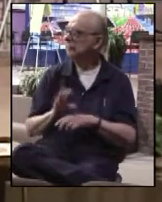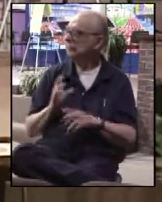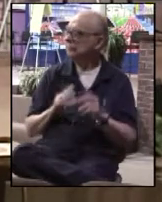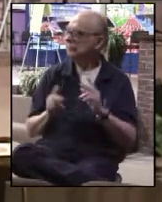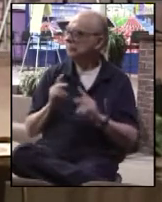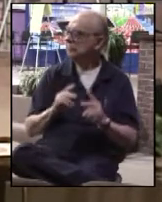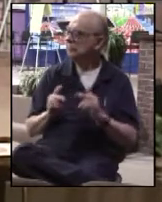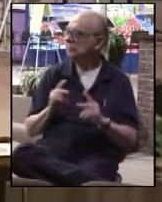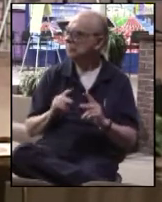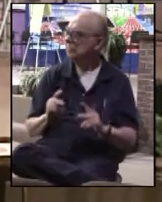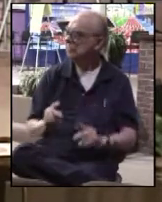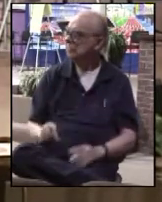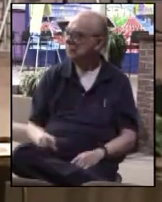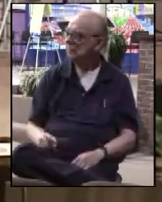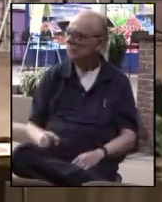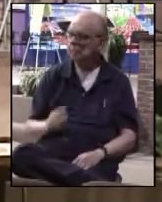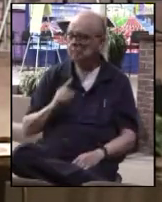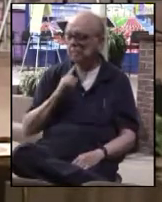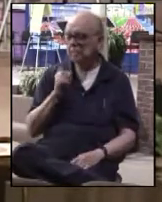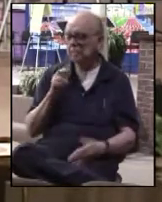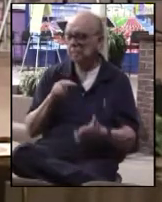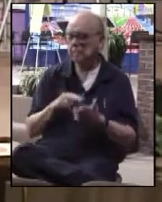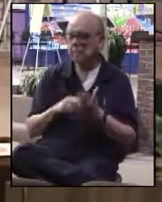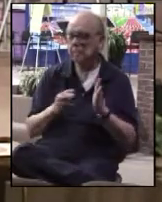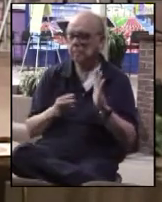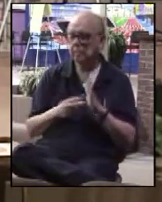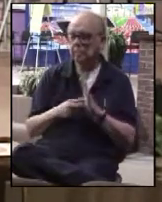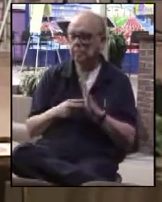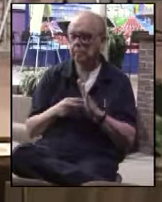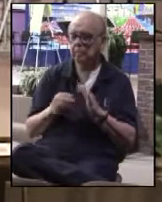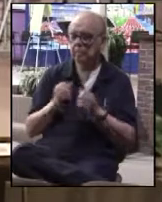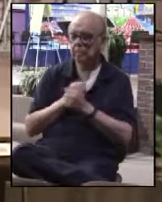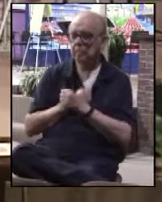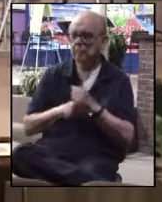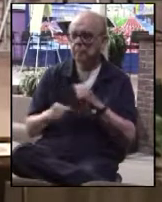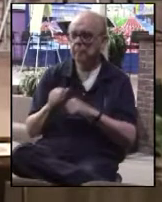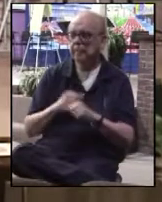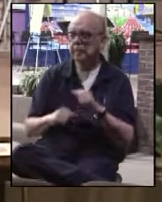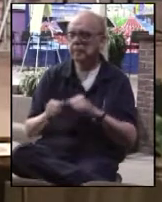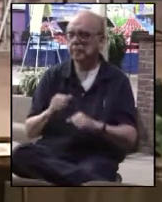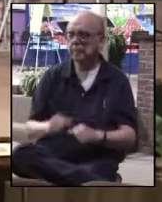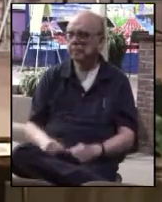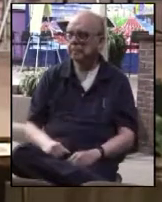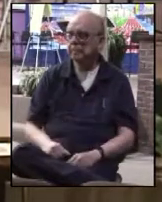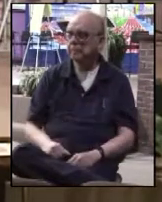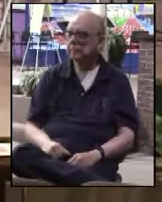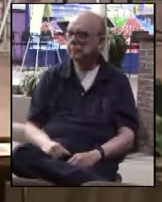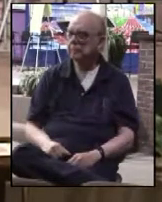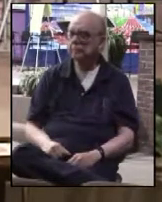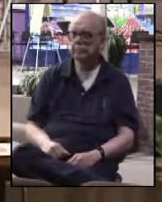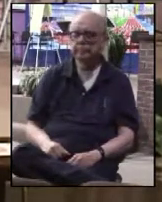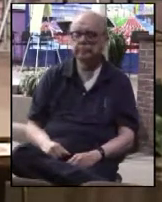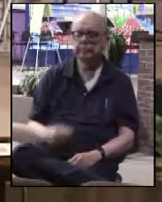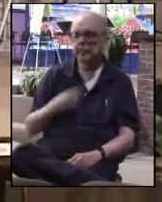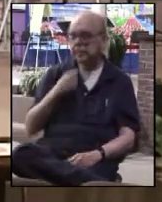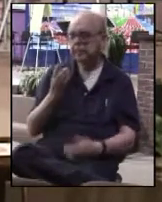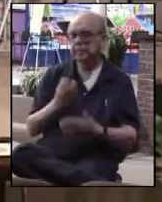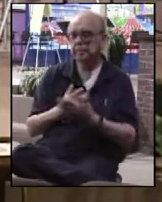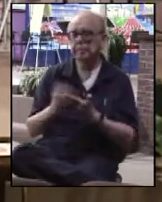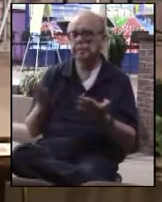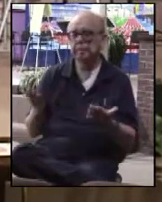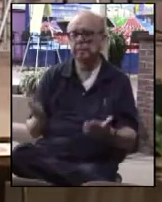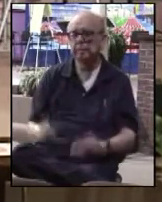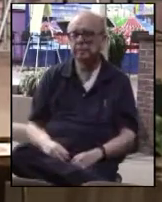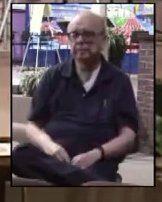are meant to love one another now let me state this for you